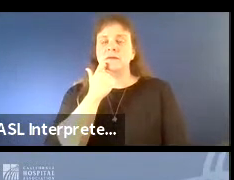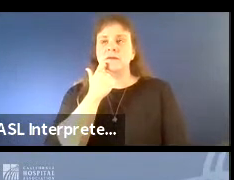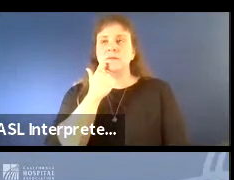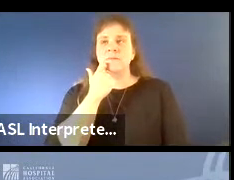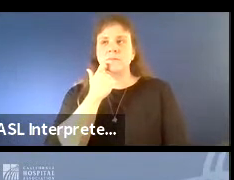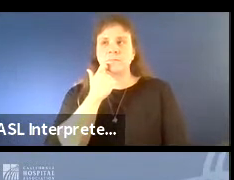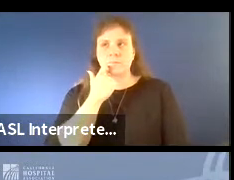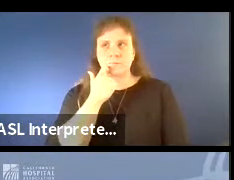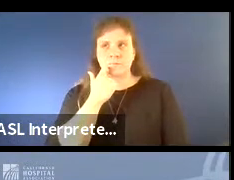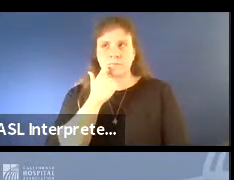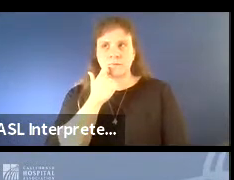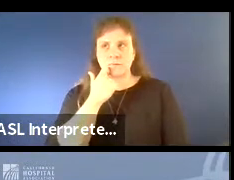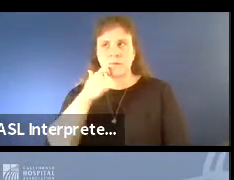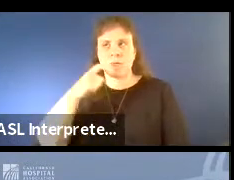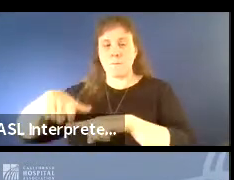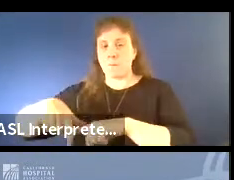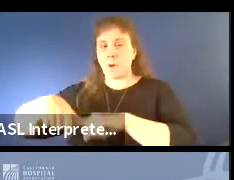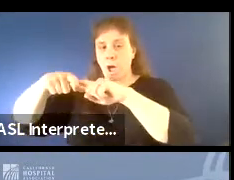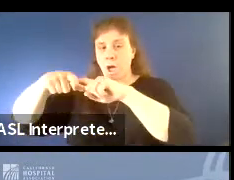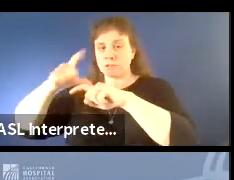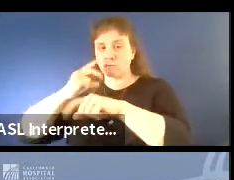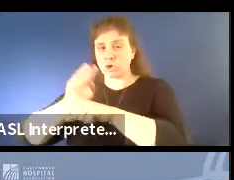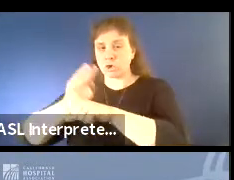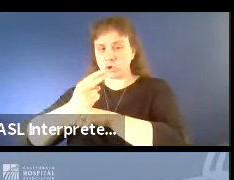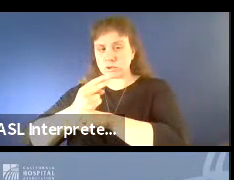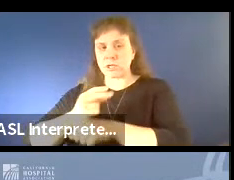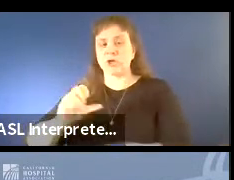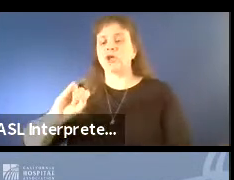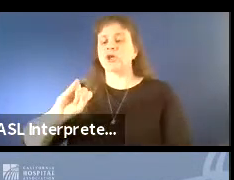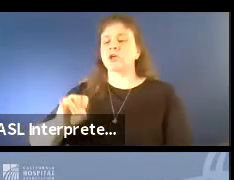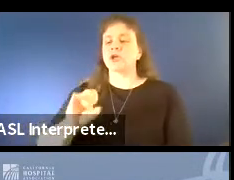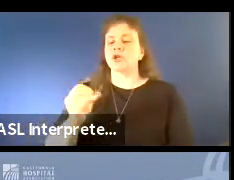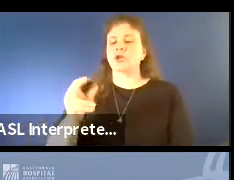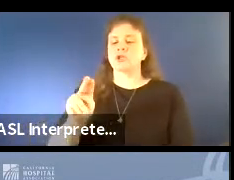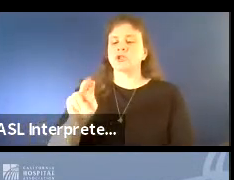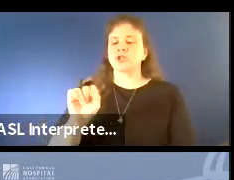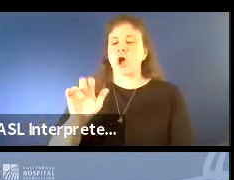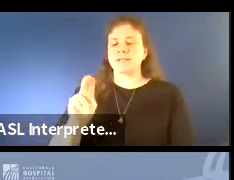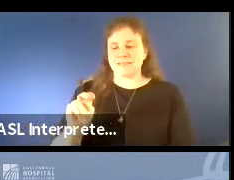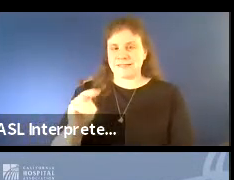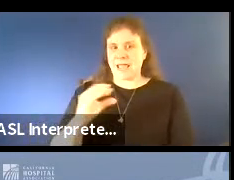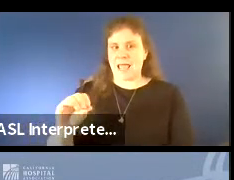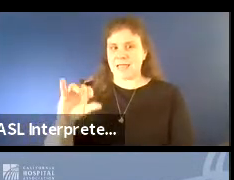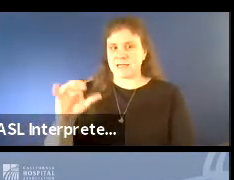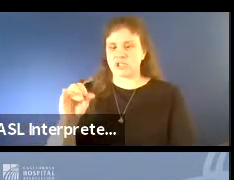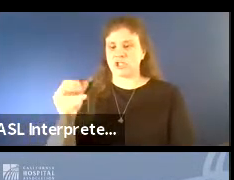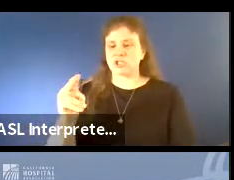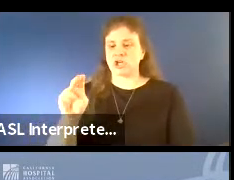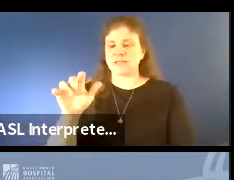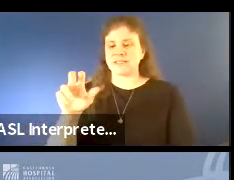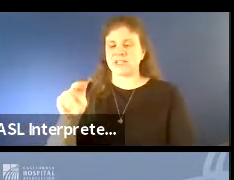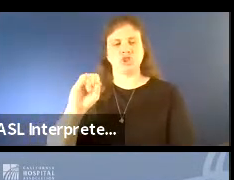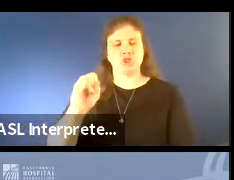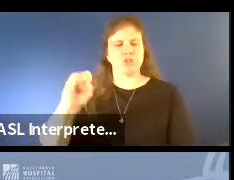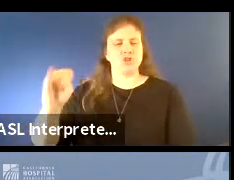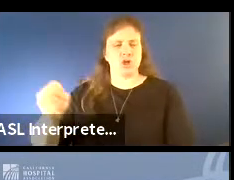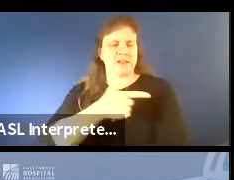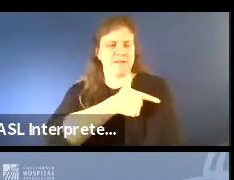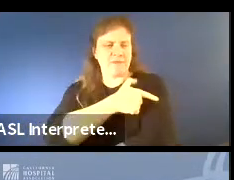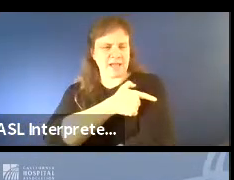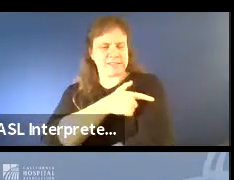pause on the use of the Johnson & Johnson vaccine nationally to take time